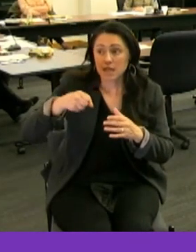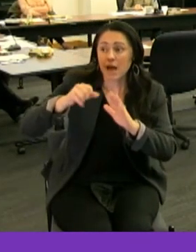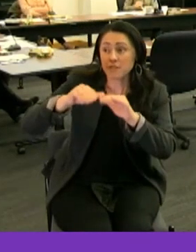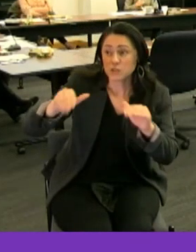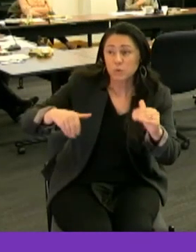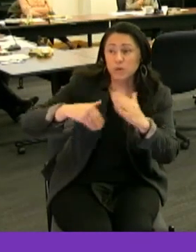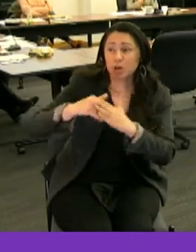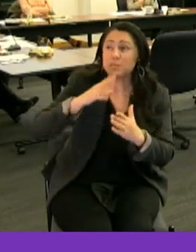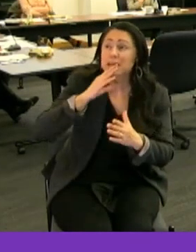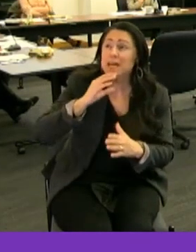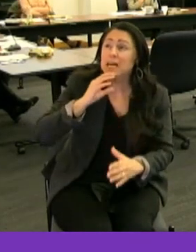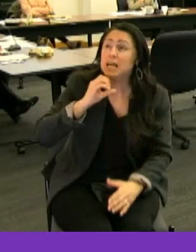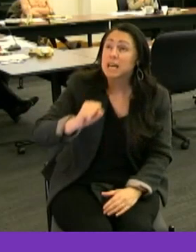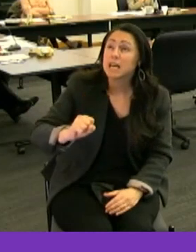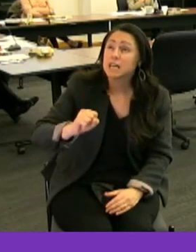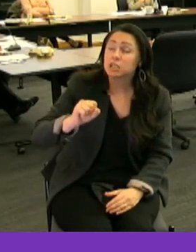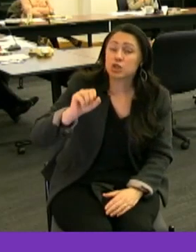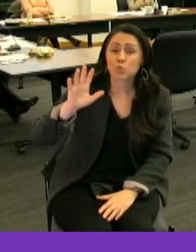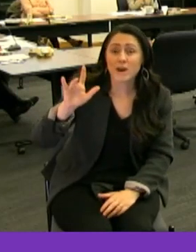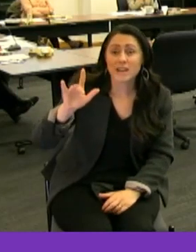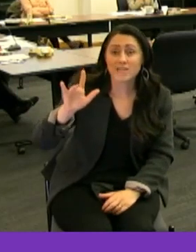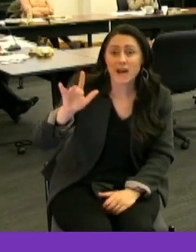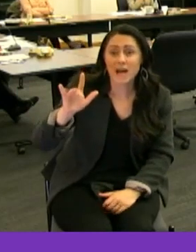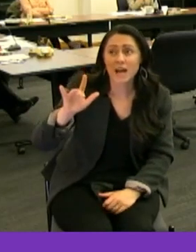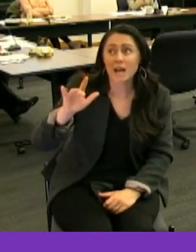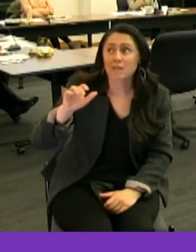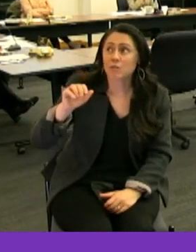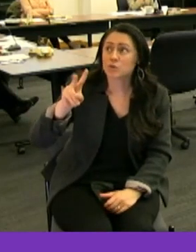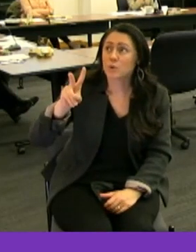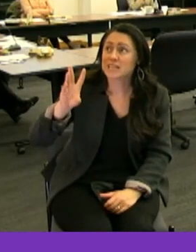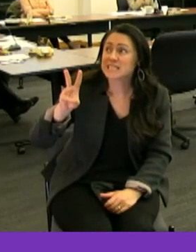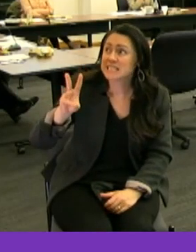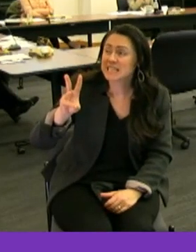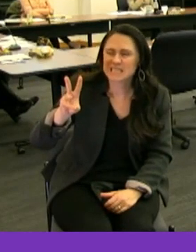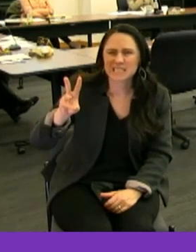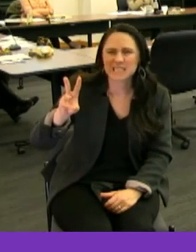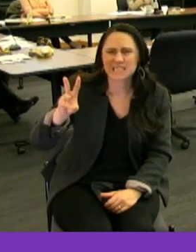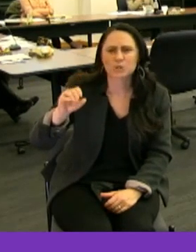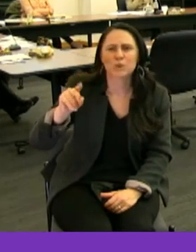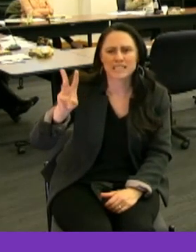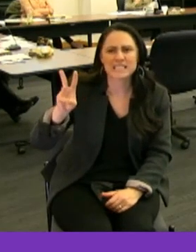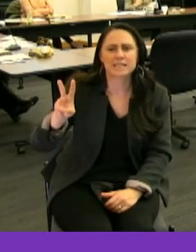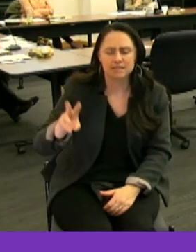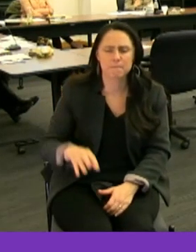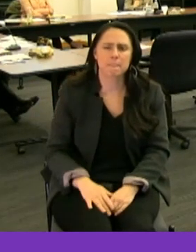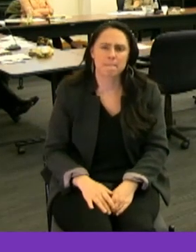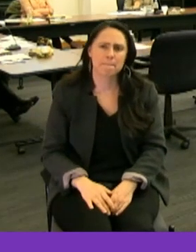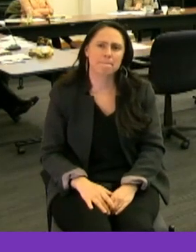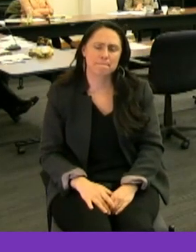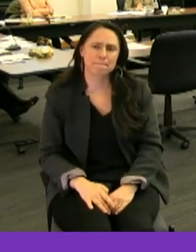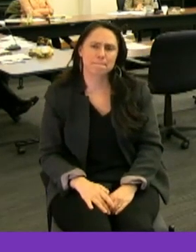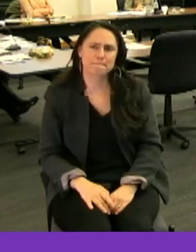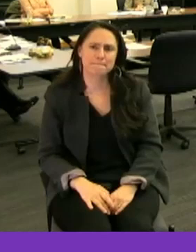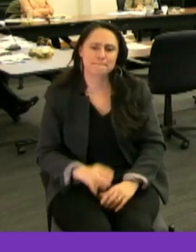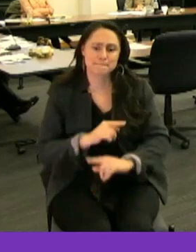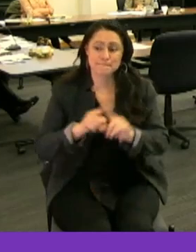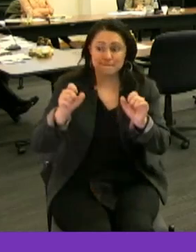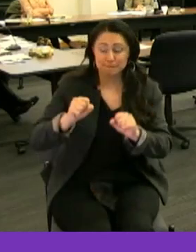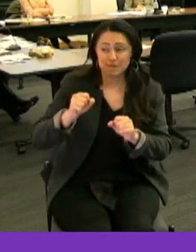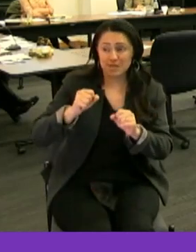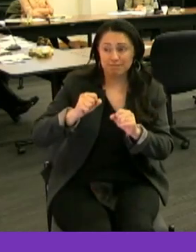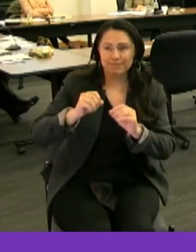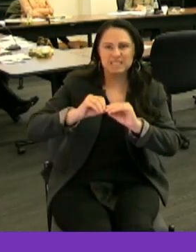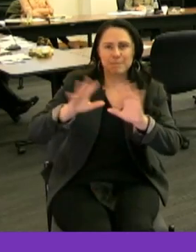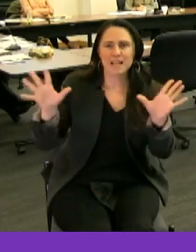up to age 25 or 26, Dr. Wright, 26. But we can spell that